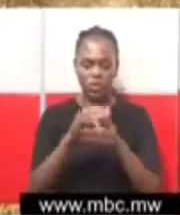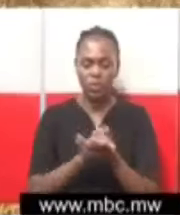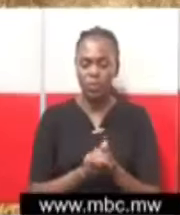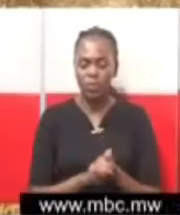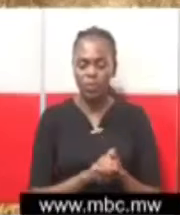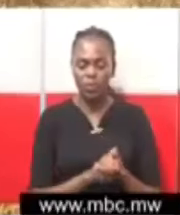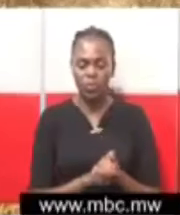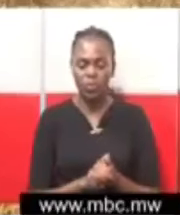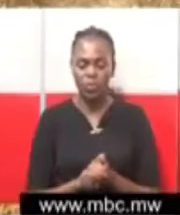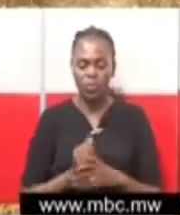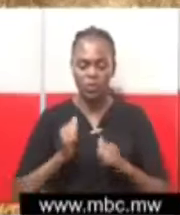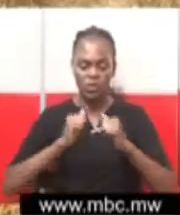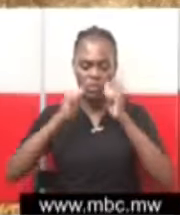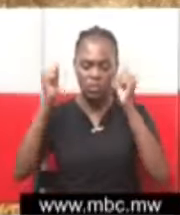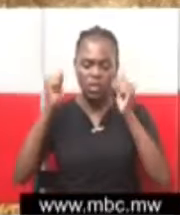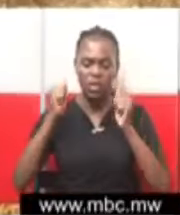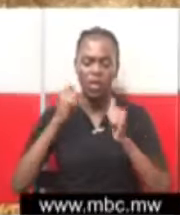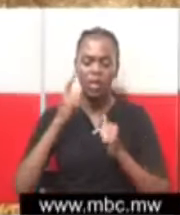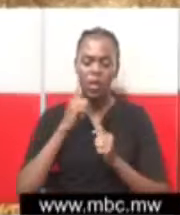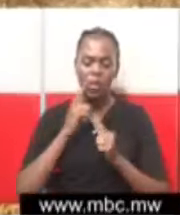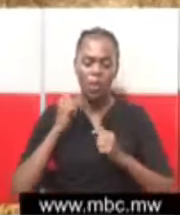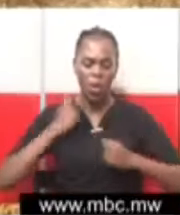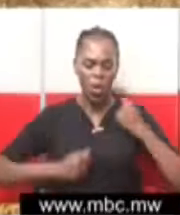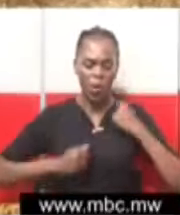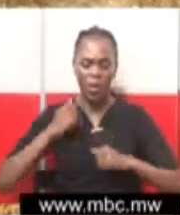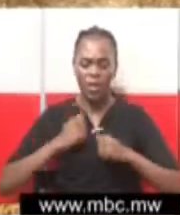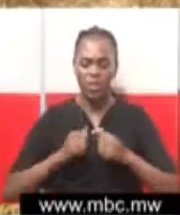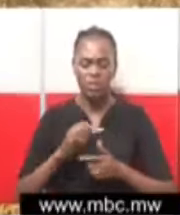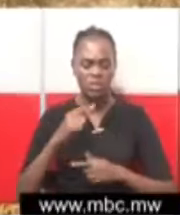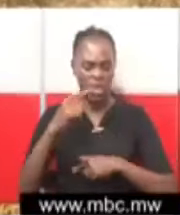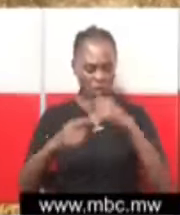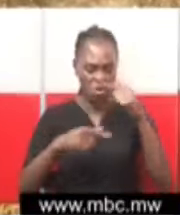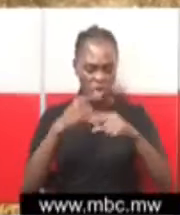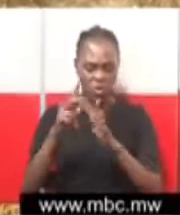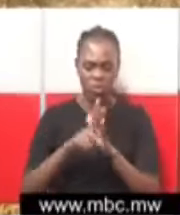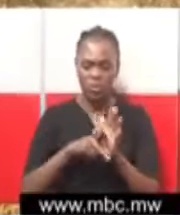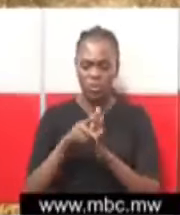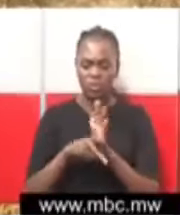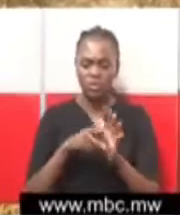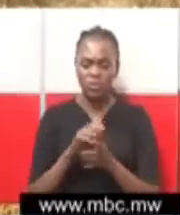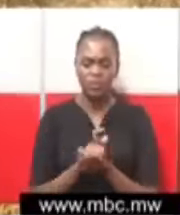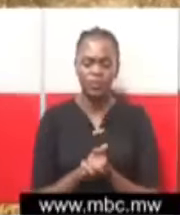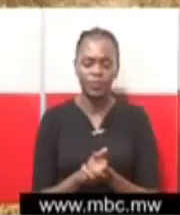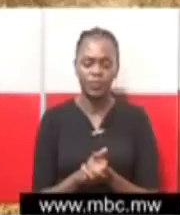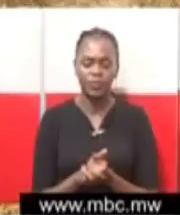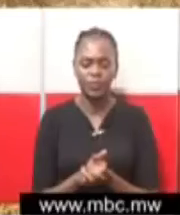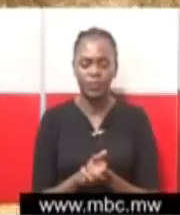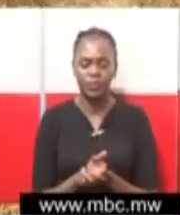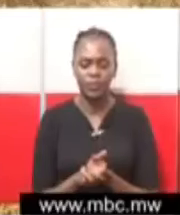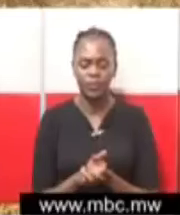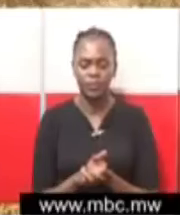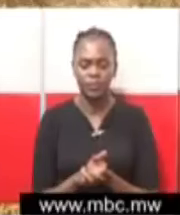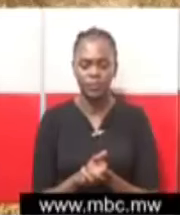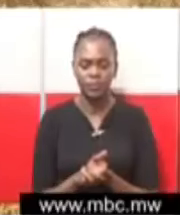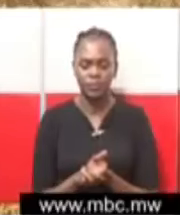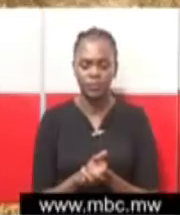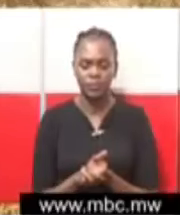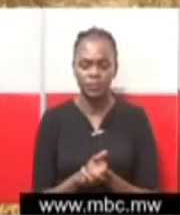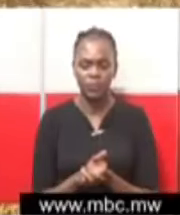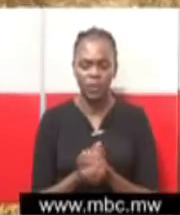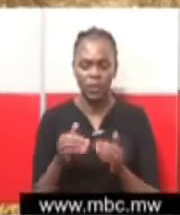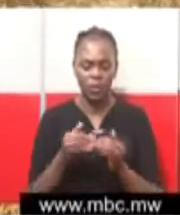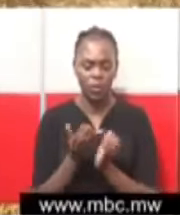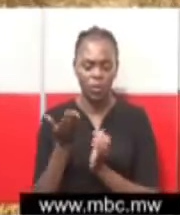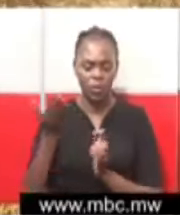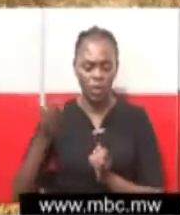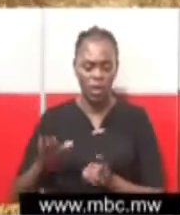next year in March, the fruits of this project should continue. And we believe that our partnerships with Milele and other